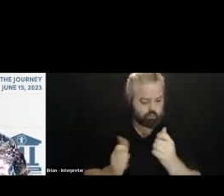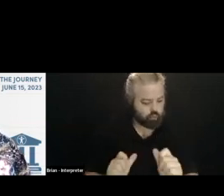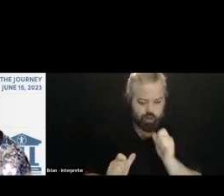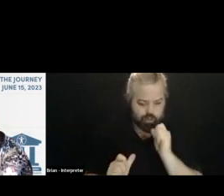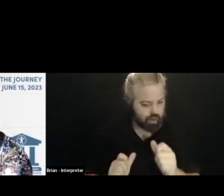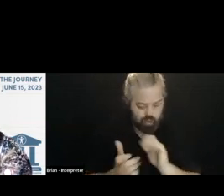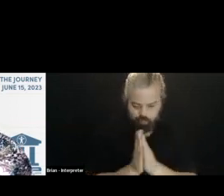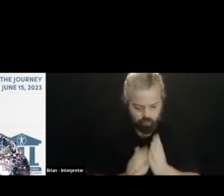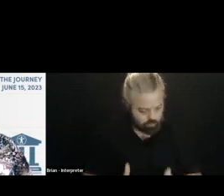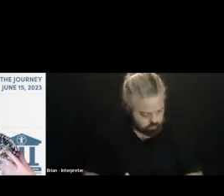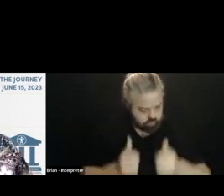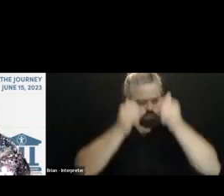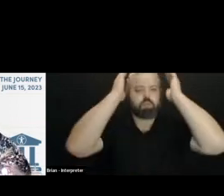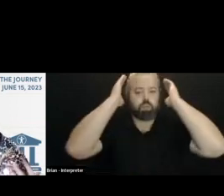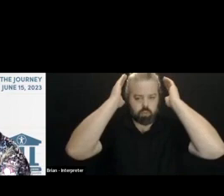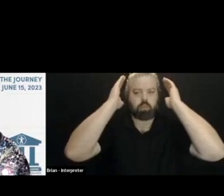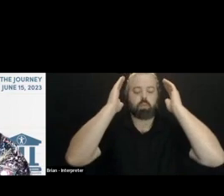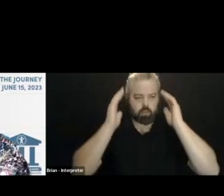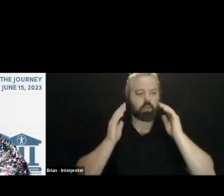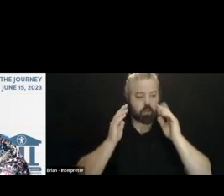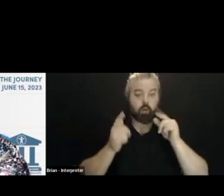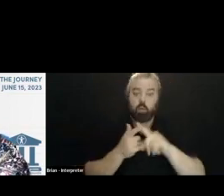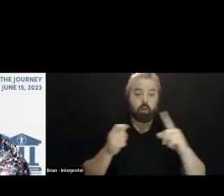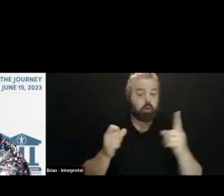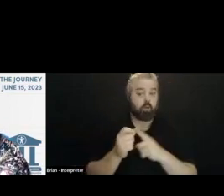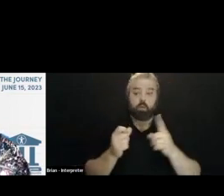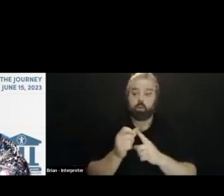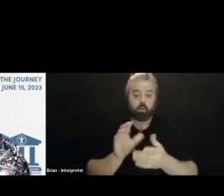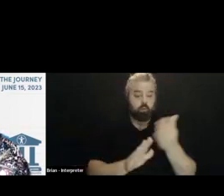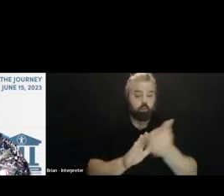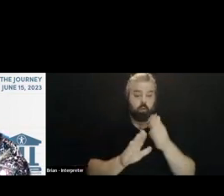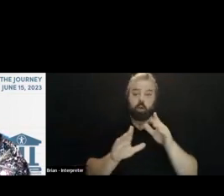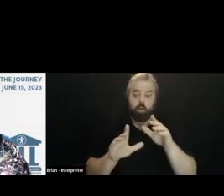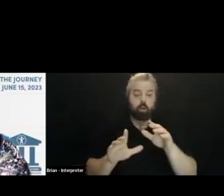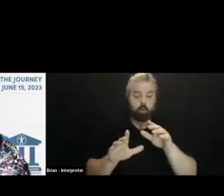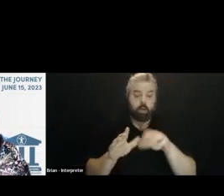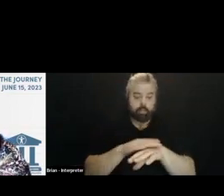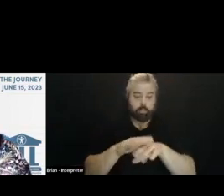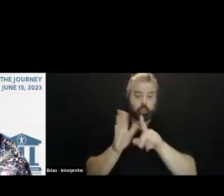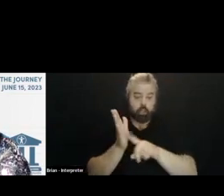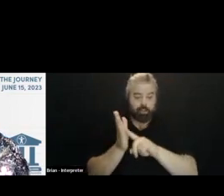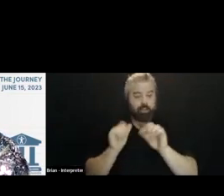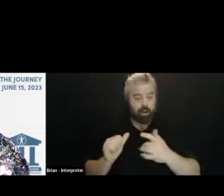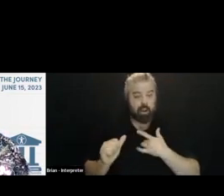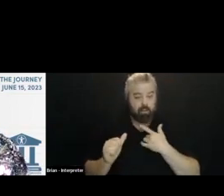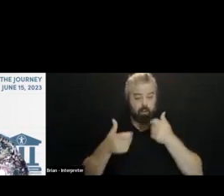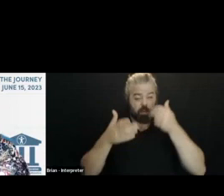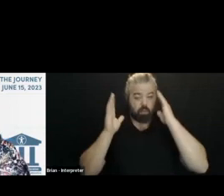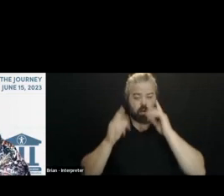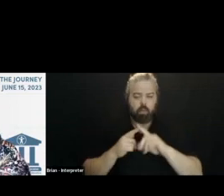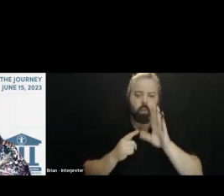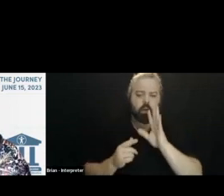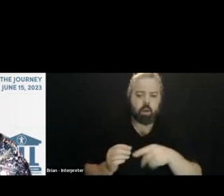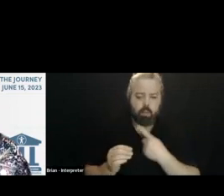you because it can feel like a whole lot when you first run some of those accessibility checkers. And then we'll get into the demo of tools for website